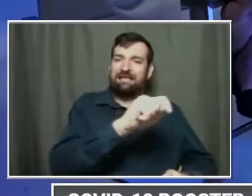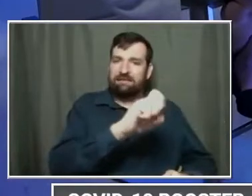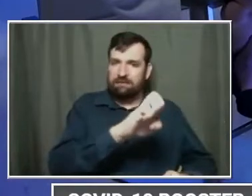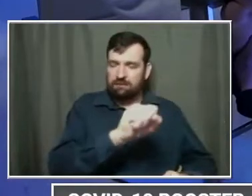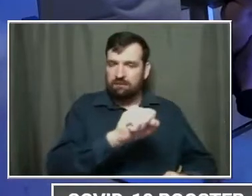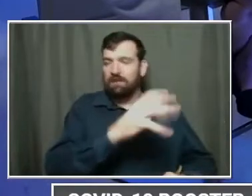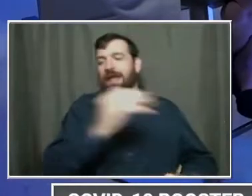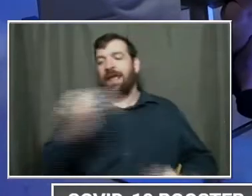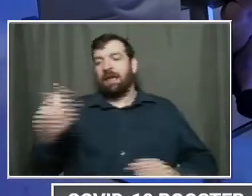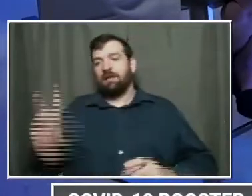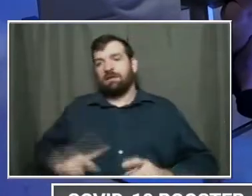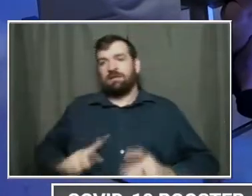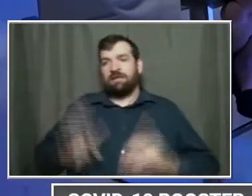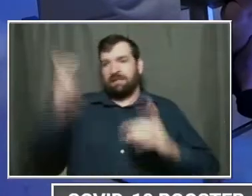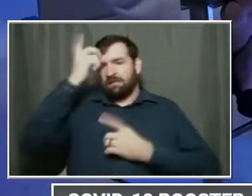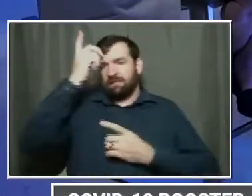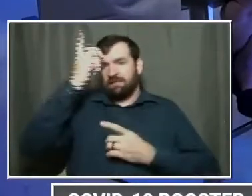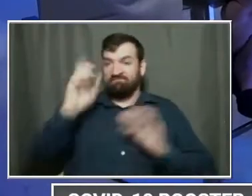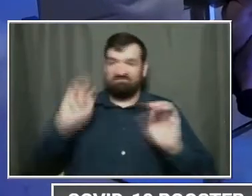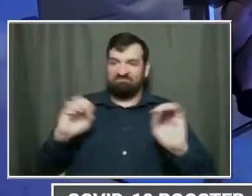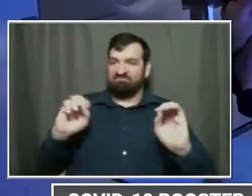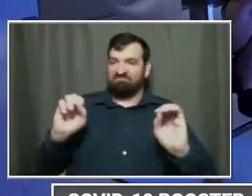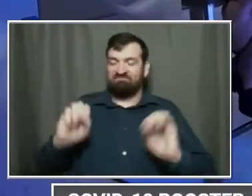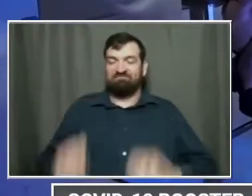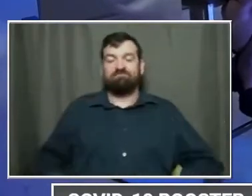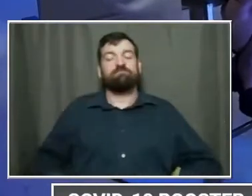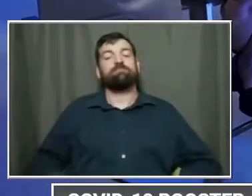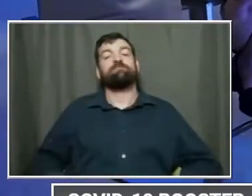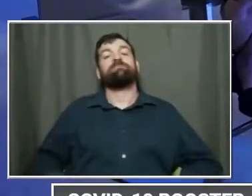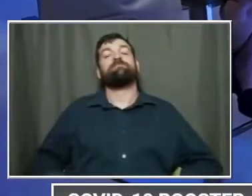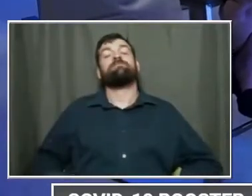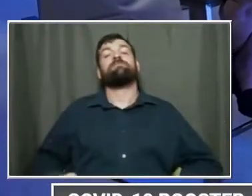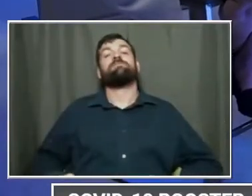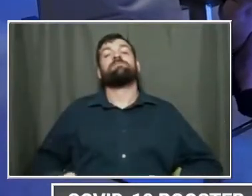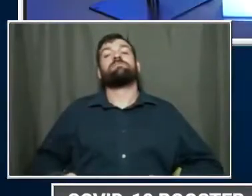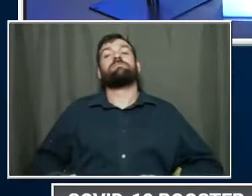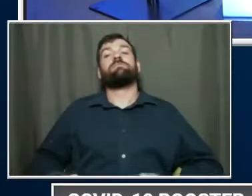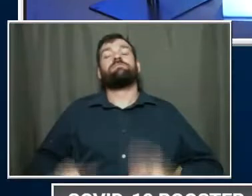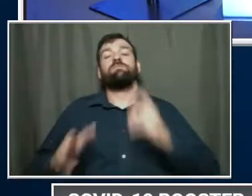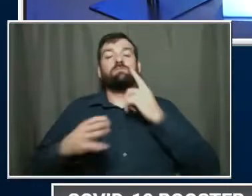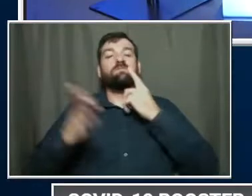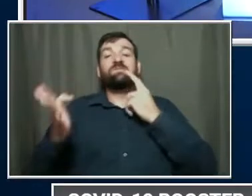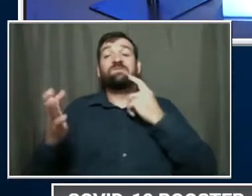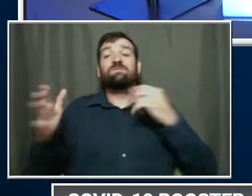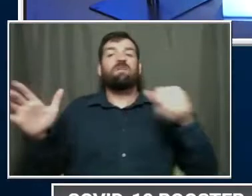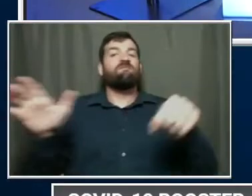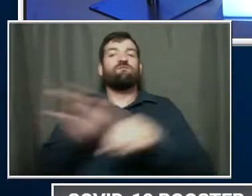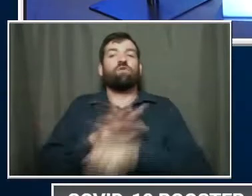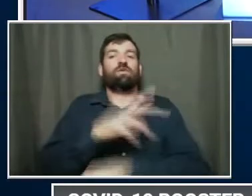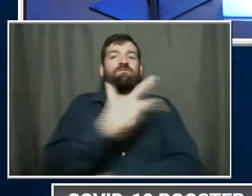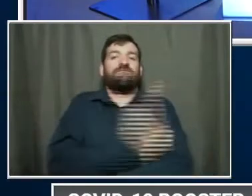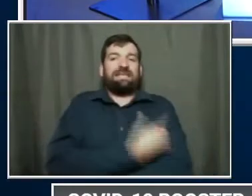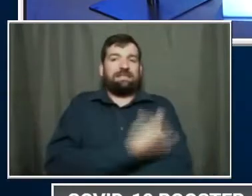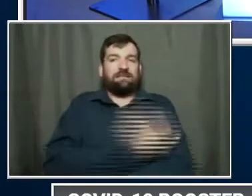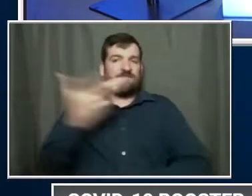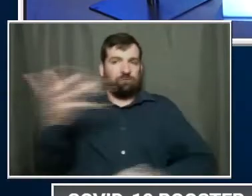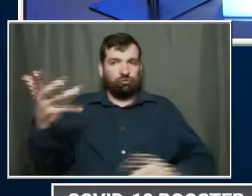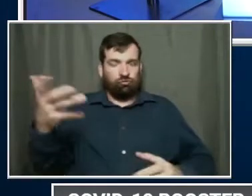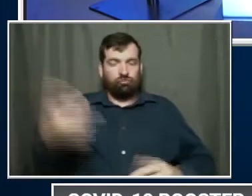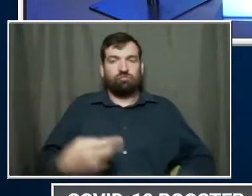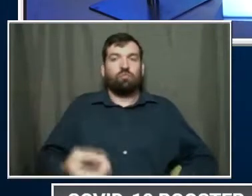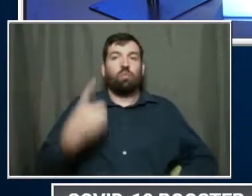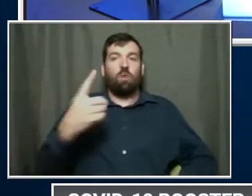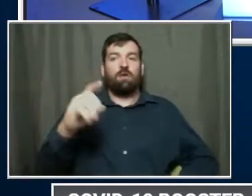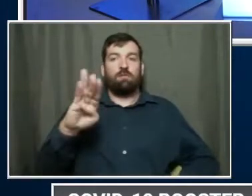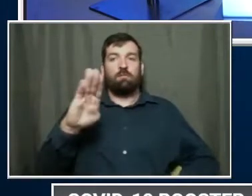I'm coming around to you. Okay, so Yan Liang wants to know, I have been fully vaccinated, got one booster, and